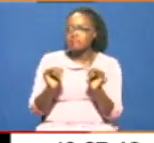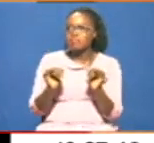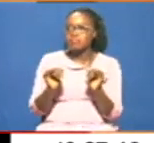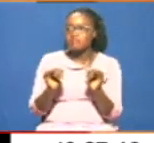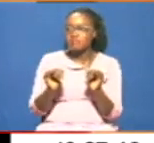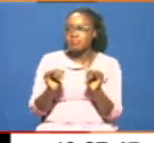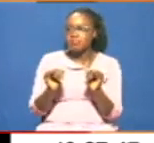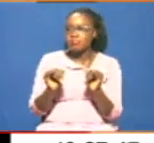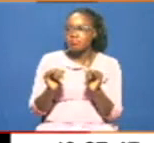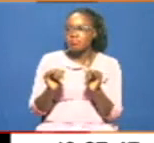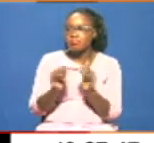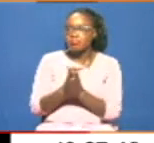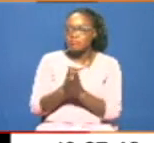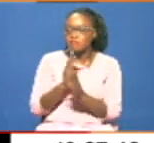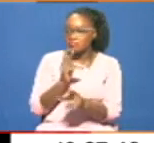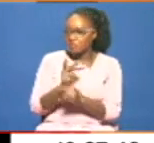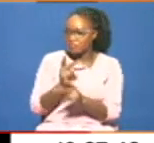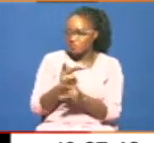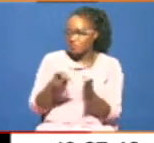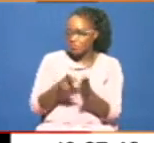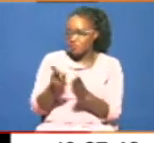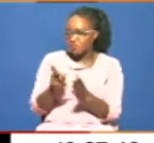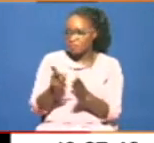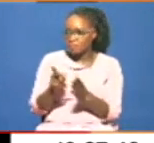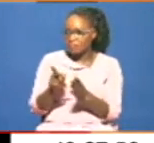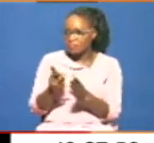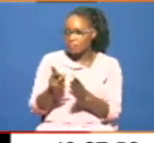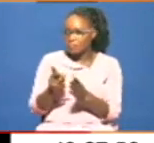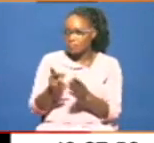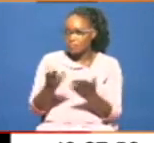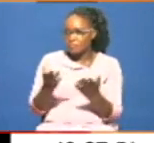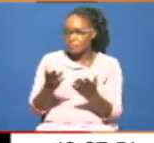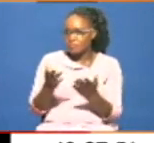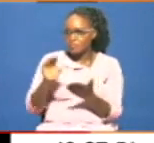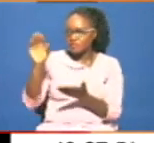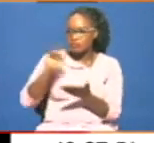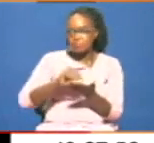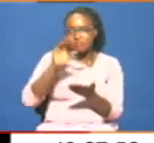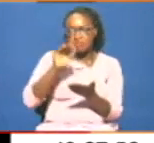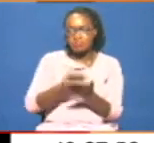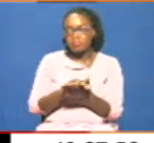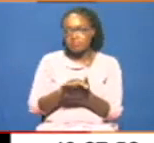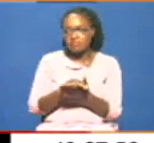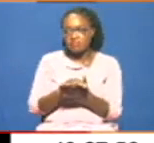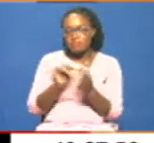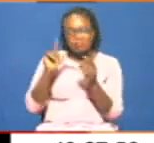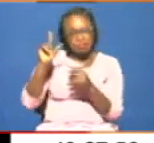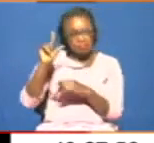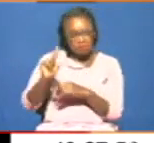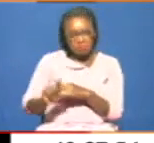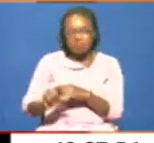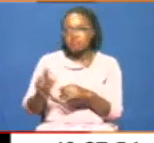the end user, the price at which an end user will get that GCO at a supermarket to be as low as possible. But